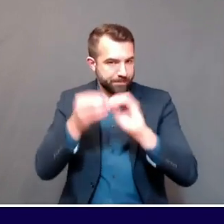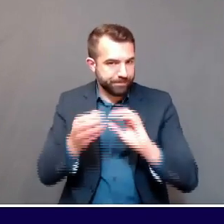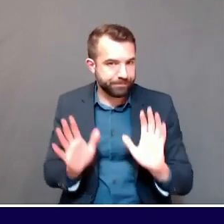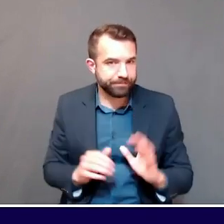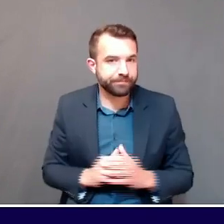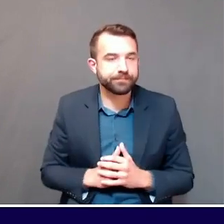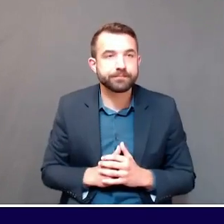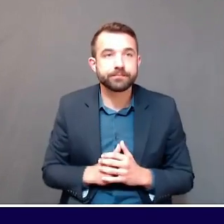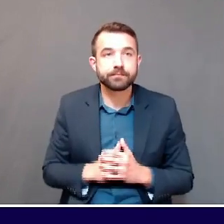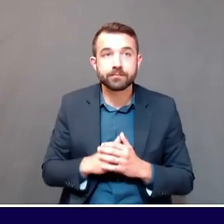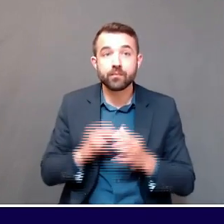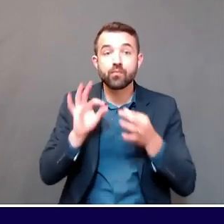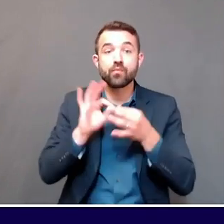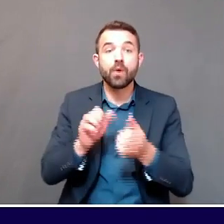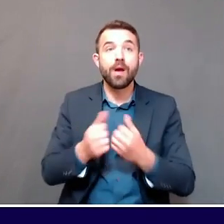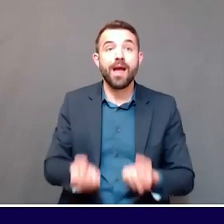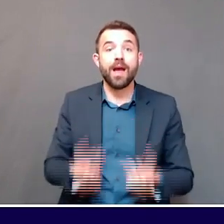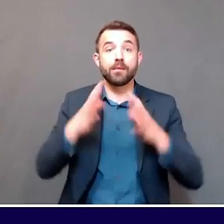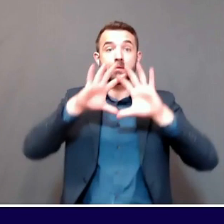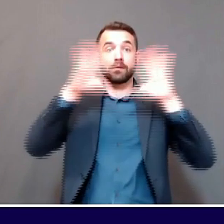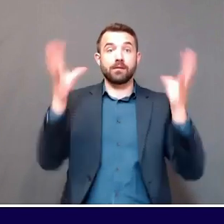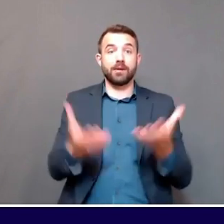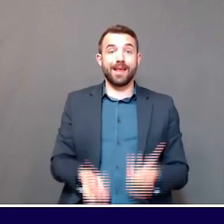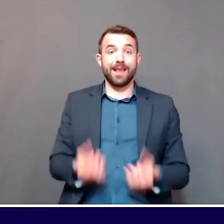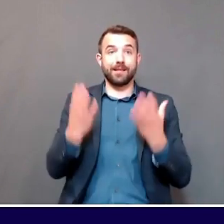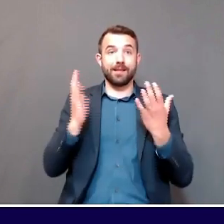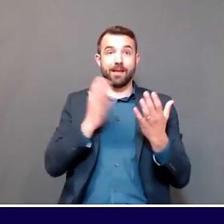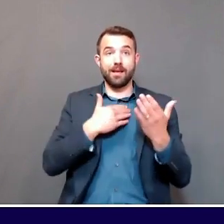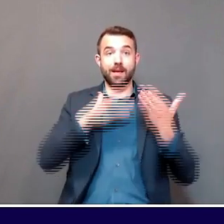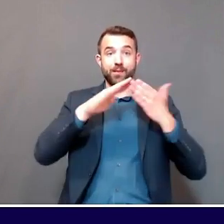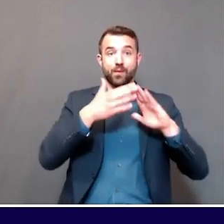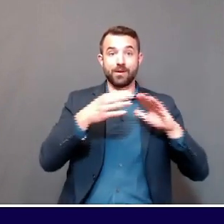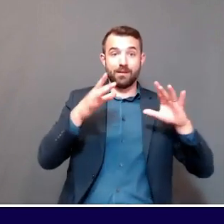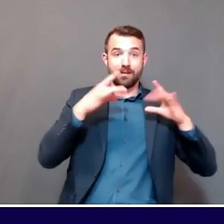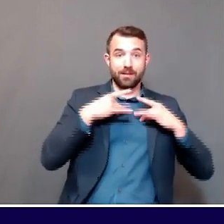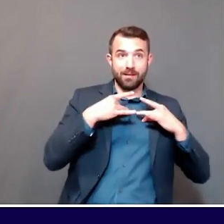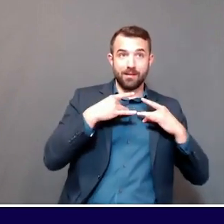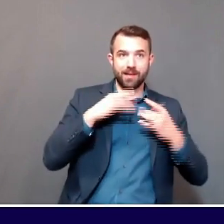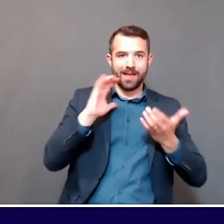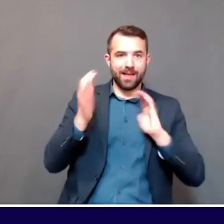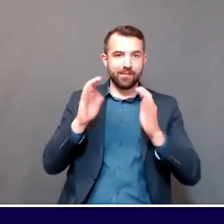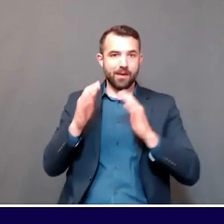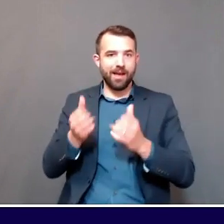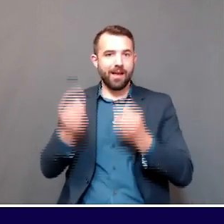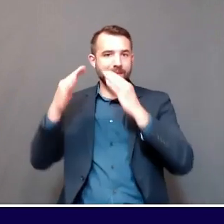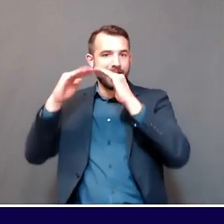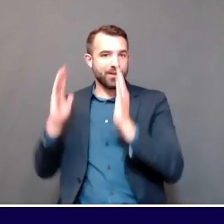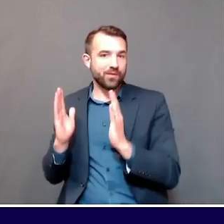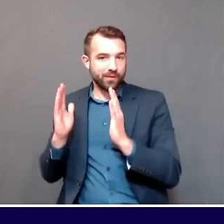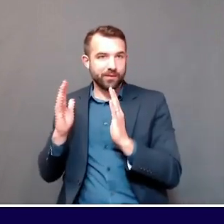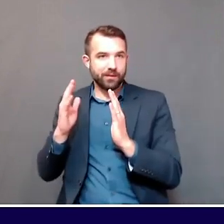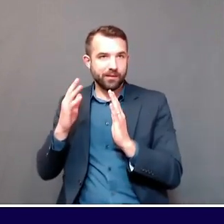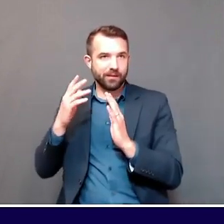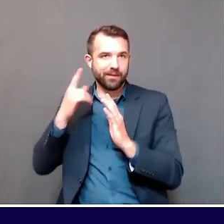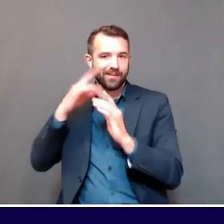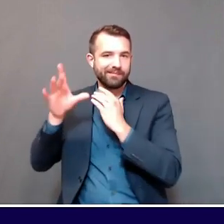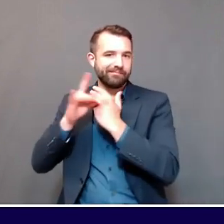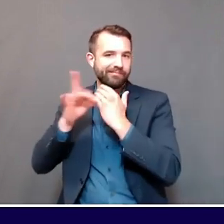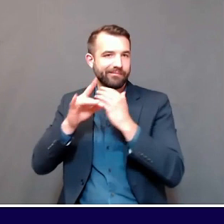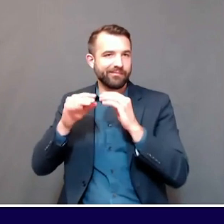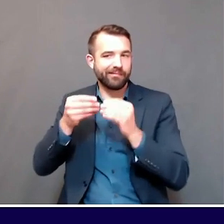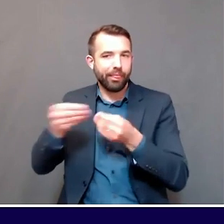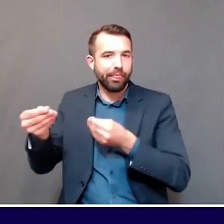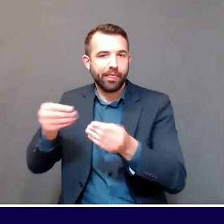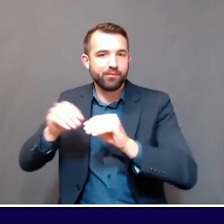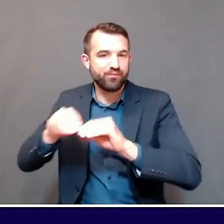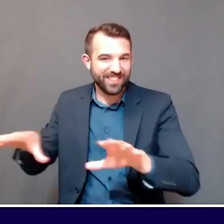cases in communities with community transmission that are community transmission. Boy, that's a lot of words. You said it a lot more elegantly than I